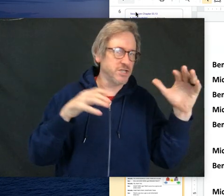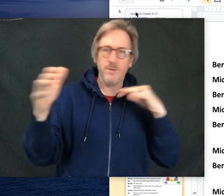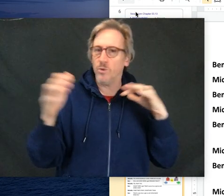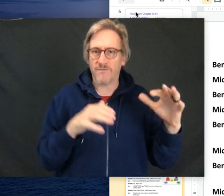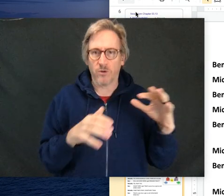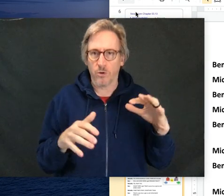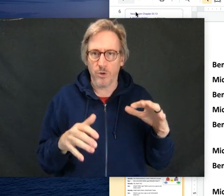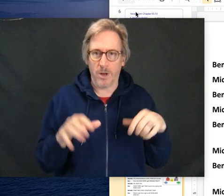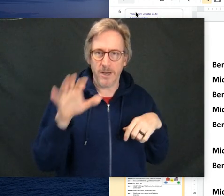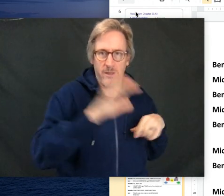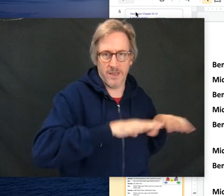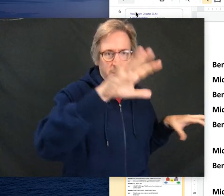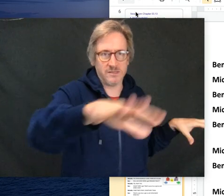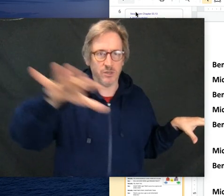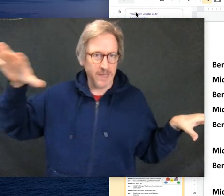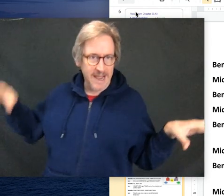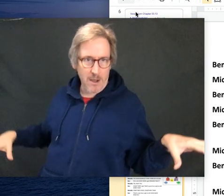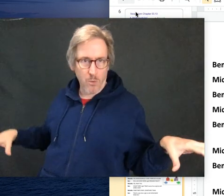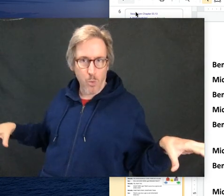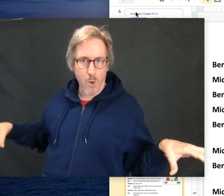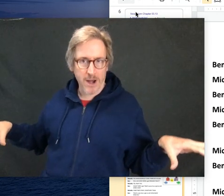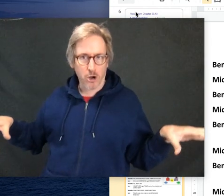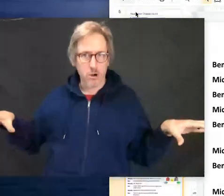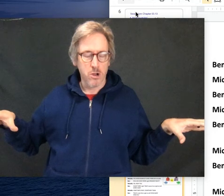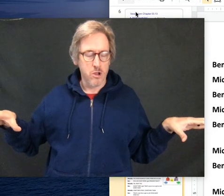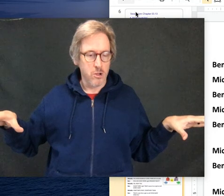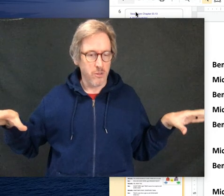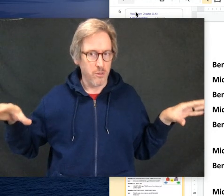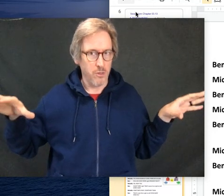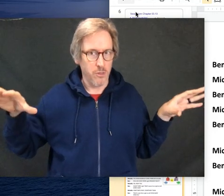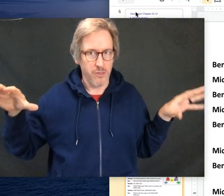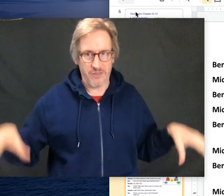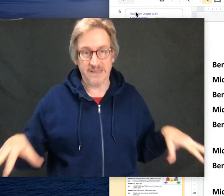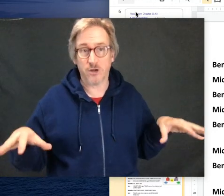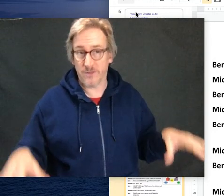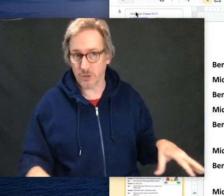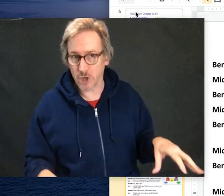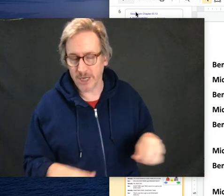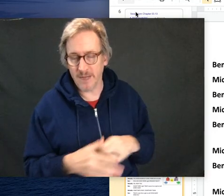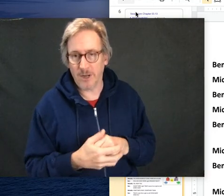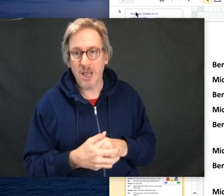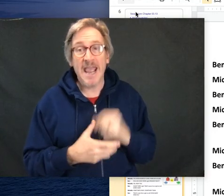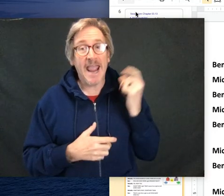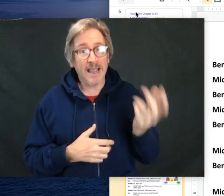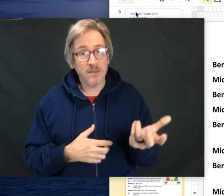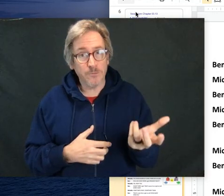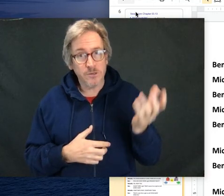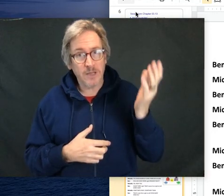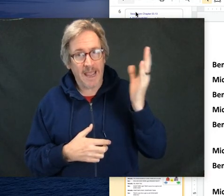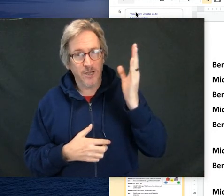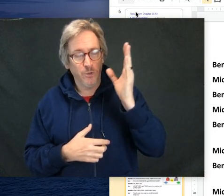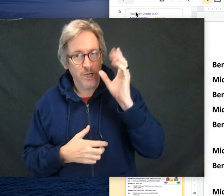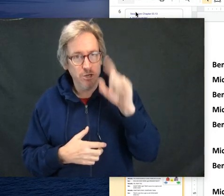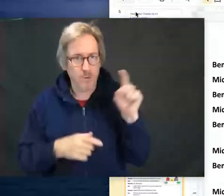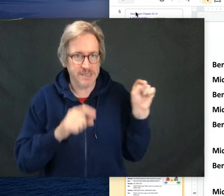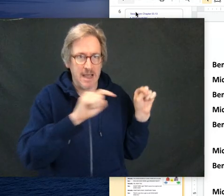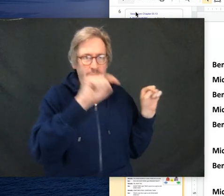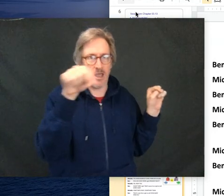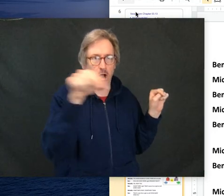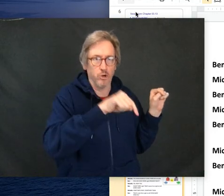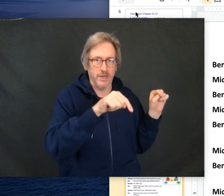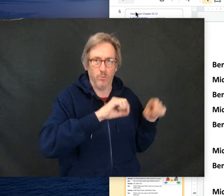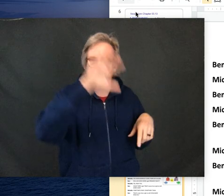Watch them in whatever order you want. They also lay out where the things are that they're talking about. And you can notice